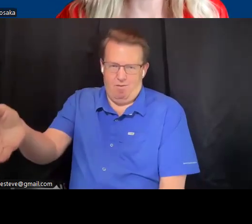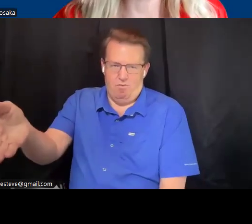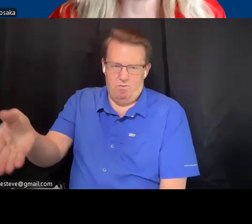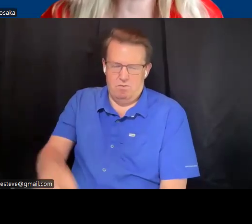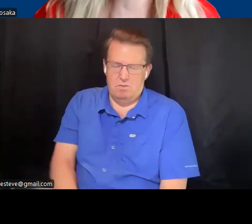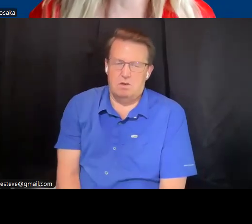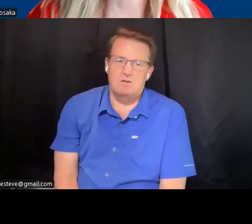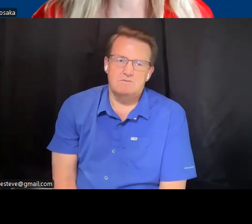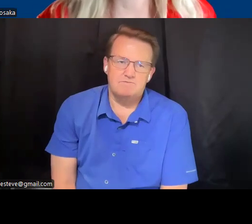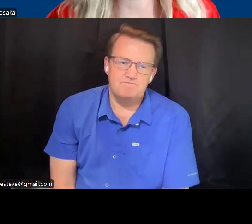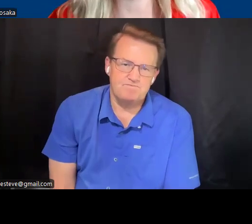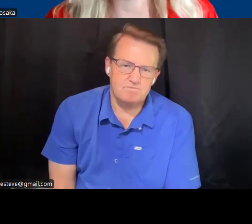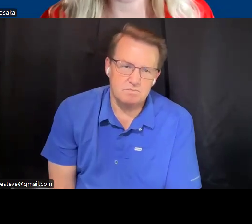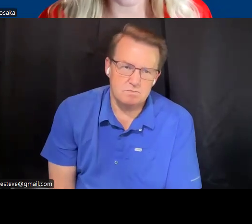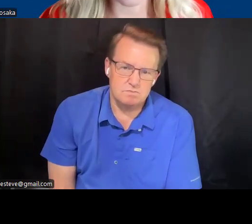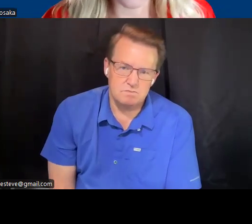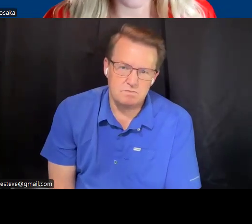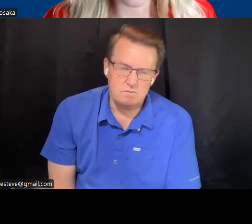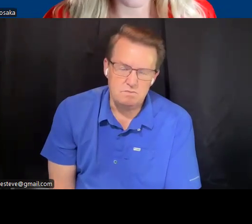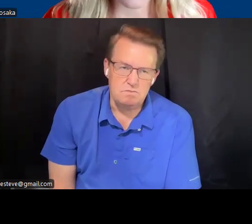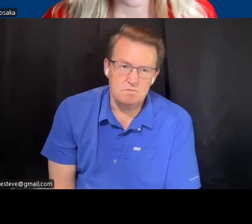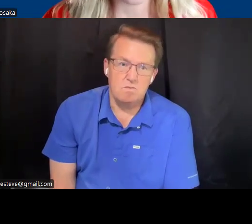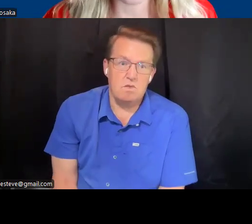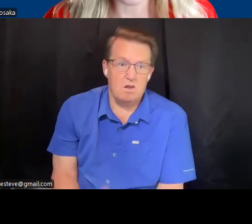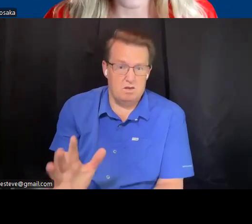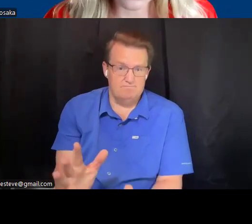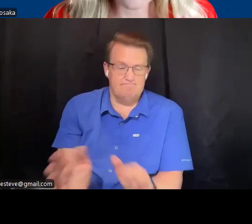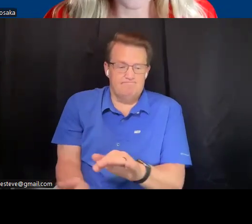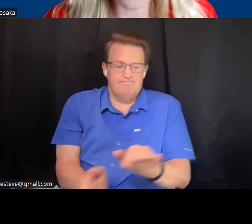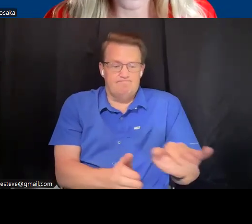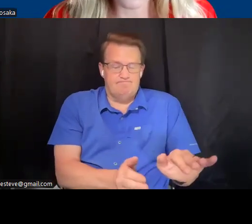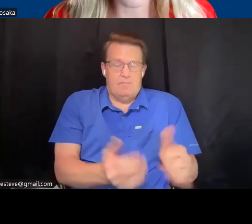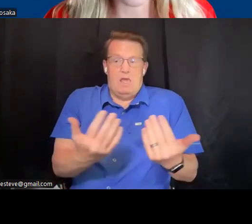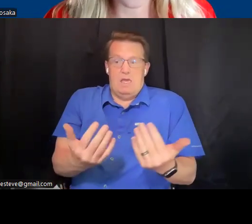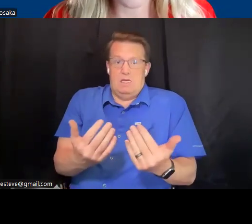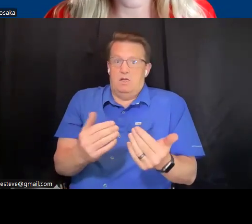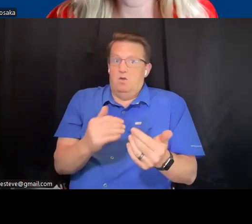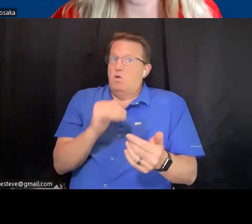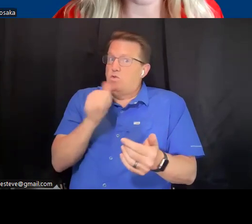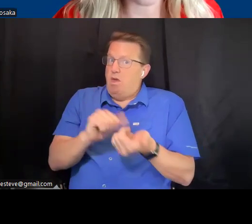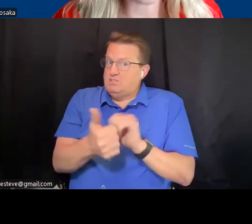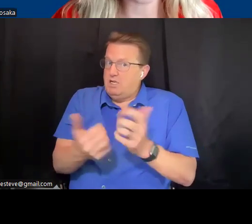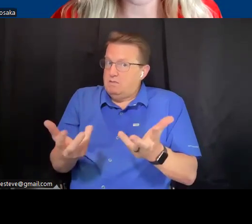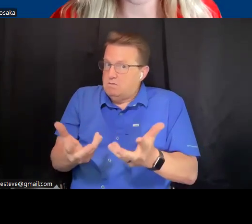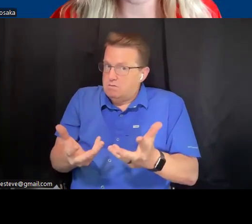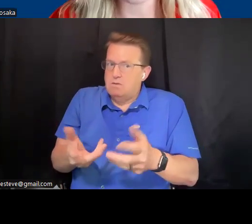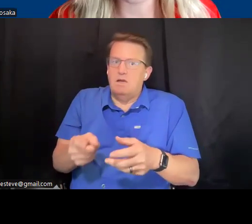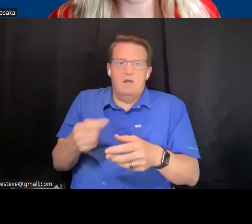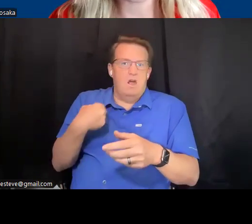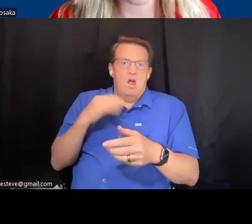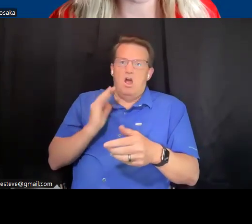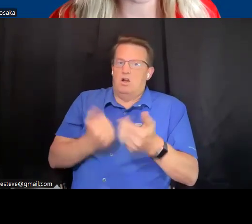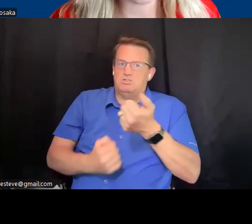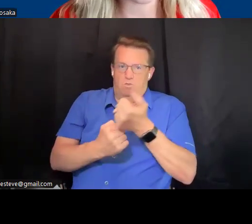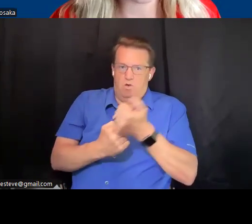Next slide. What will not change is our support. We'll continue supporting and championing older adults, people with disabilities,